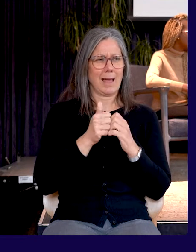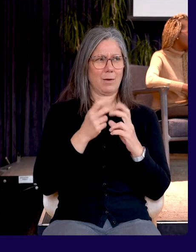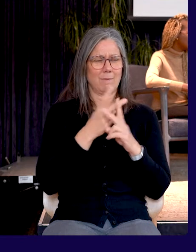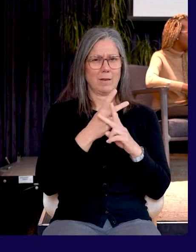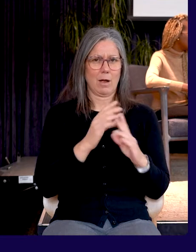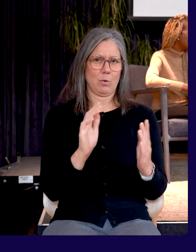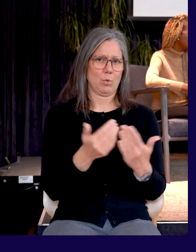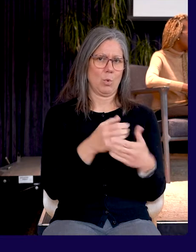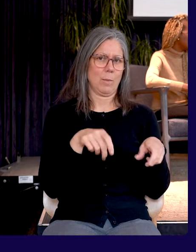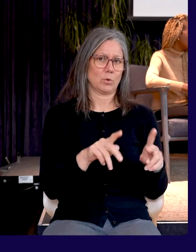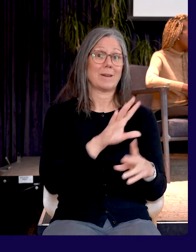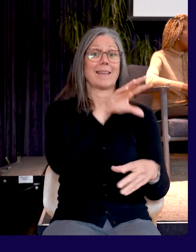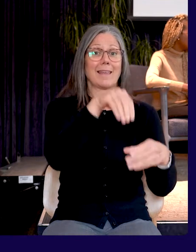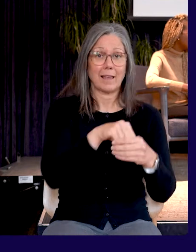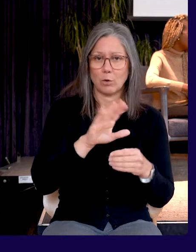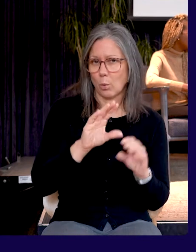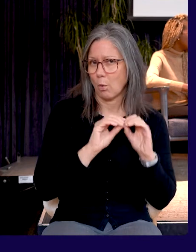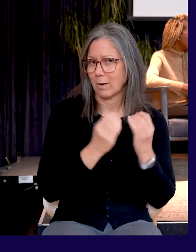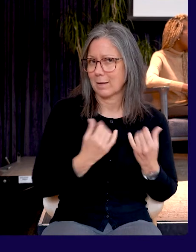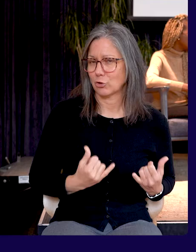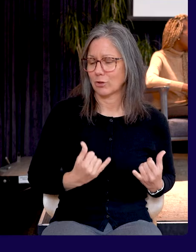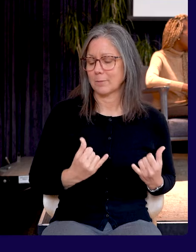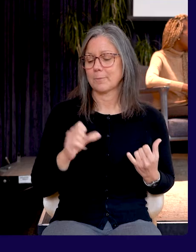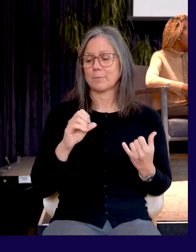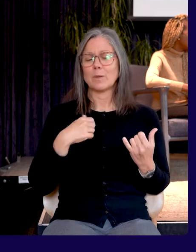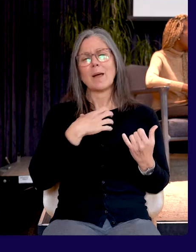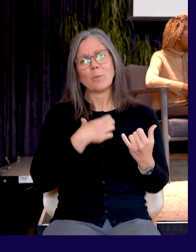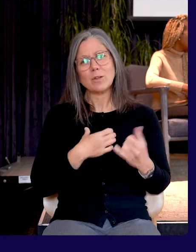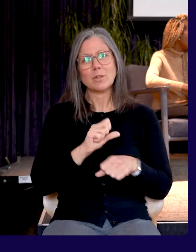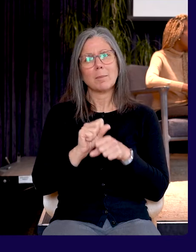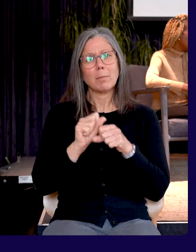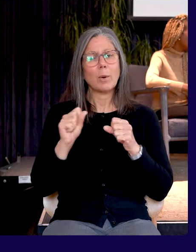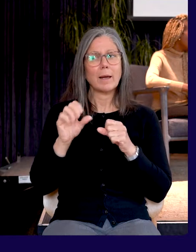new opportunity within your organization? So one of the things I wish employers could